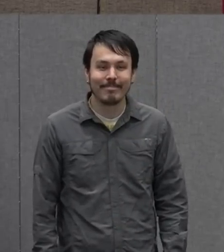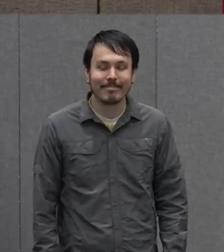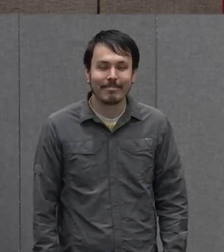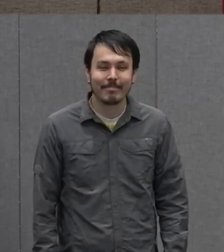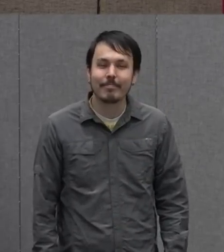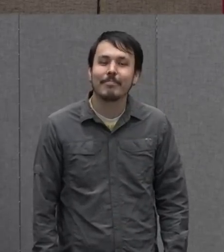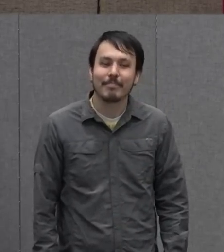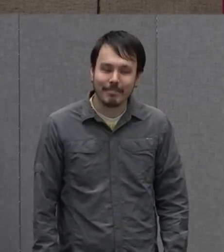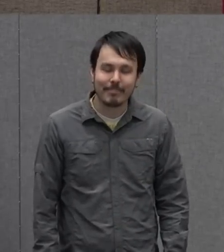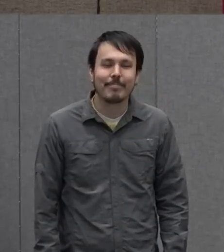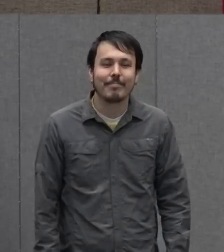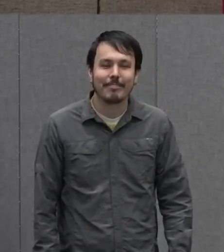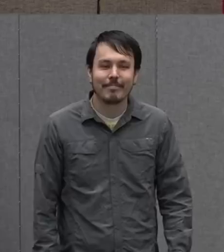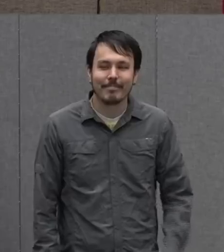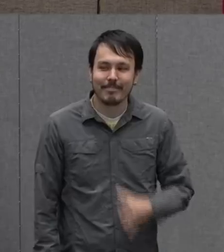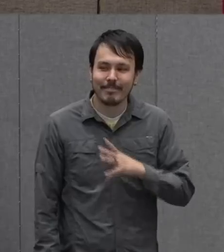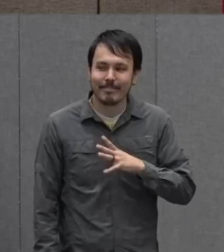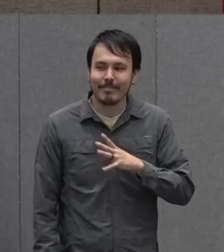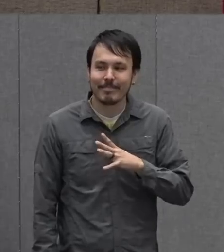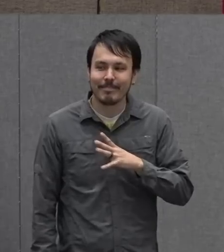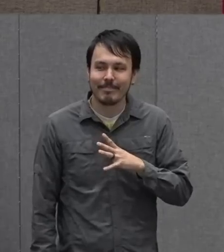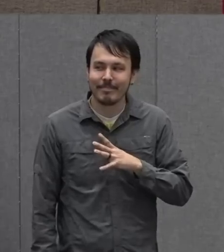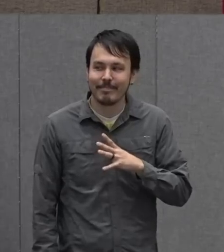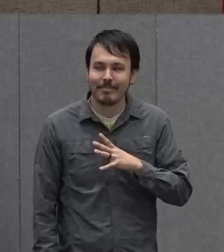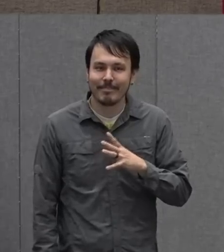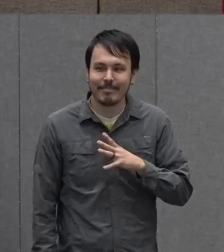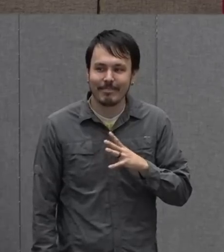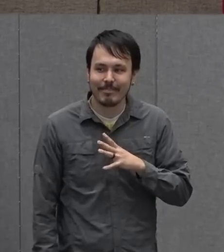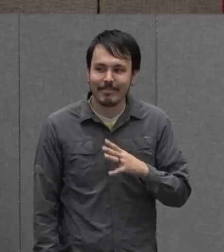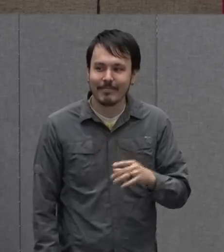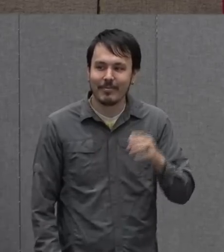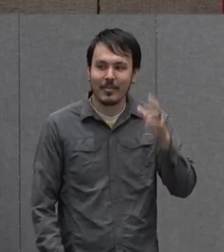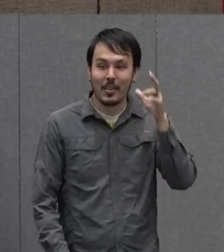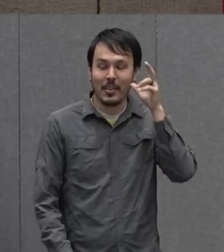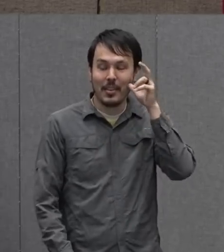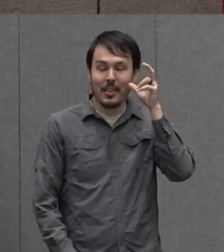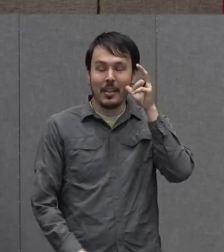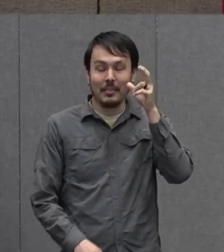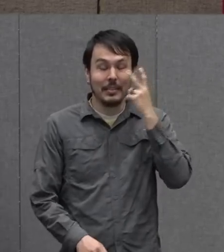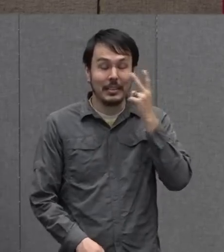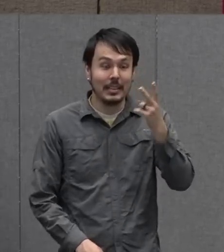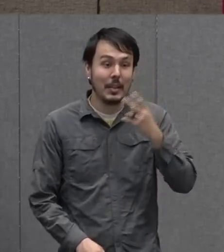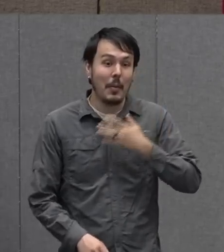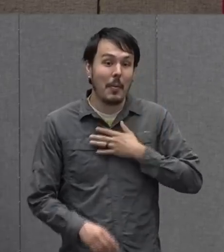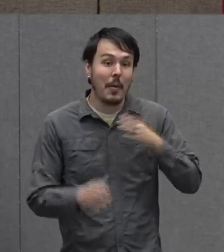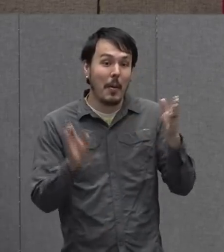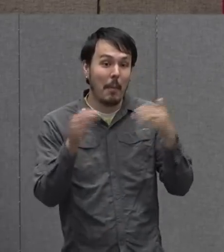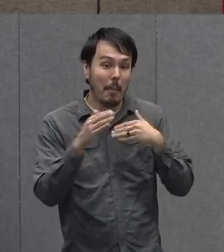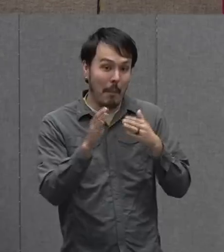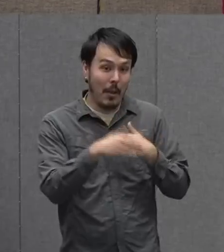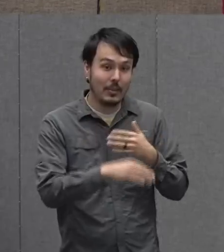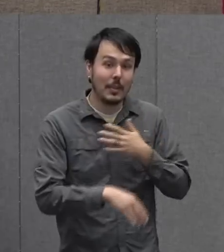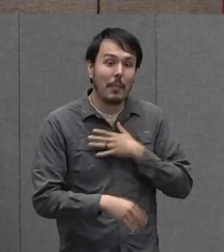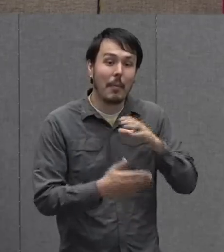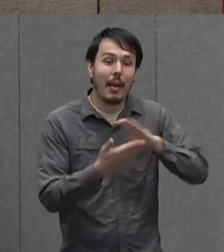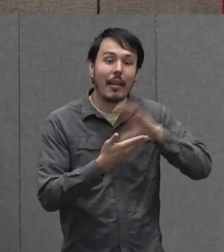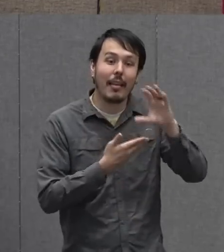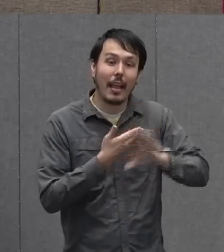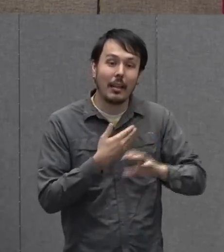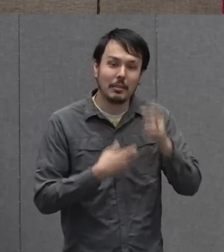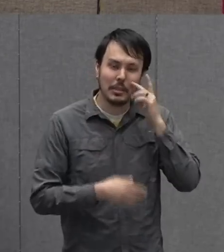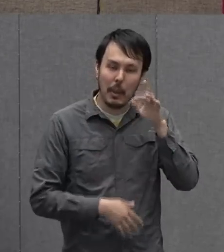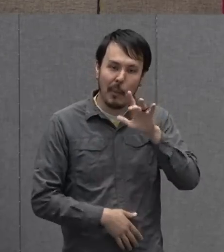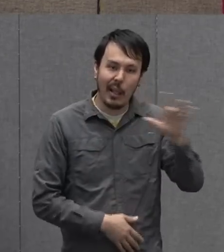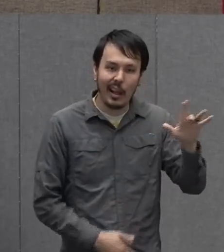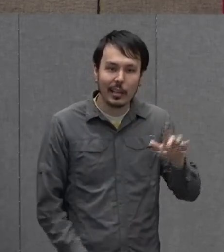All right. Look at how many boxes I have in my blank calendar. 1,